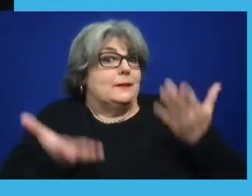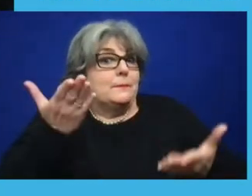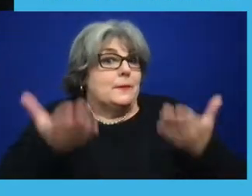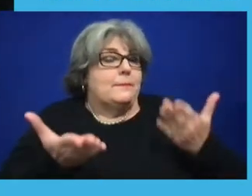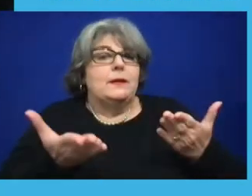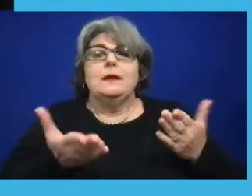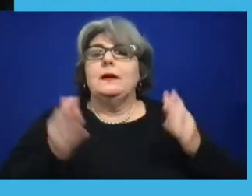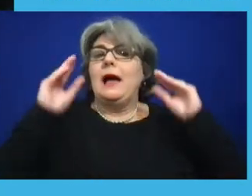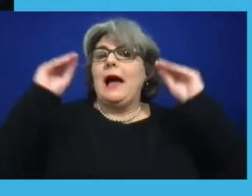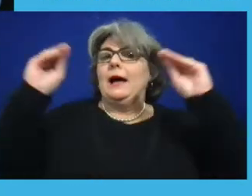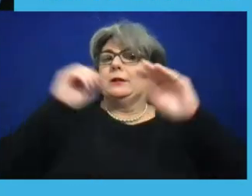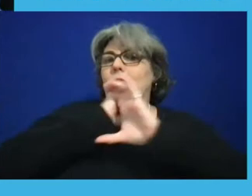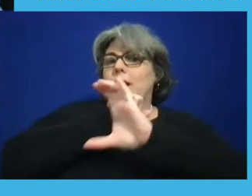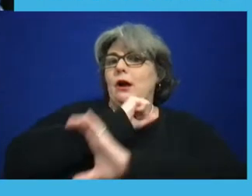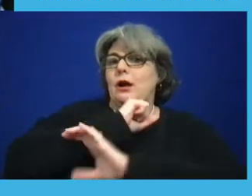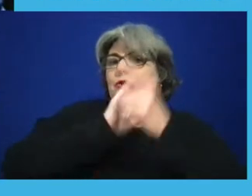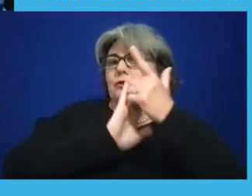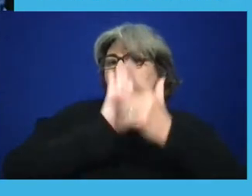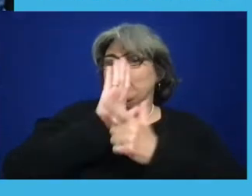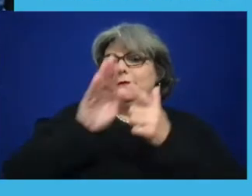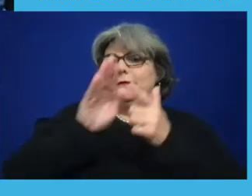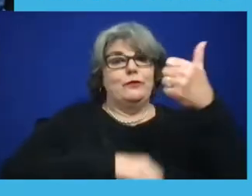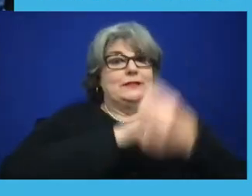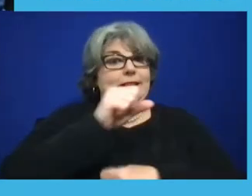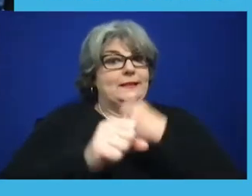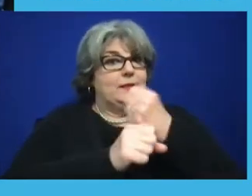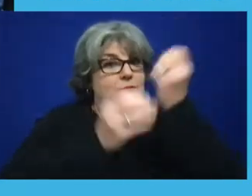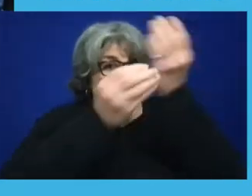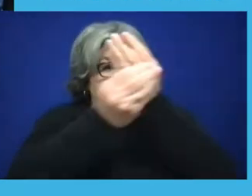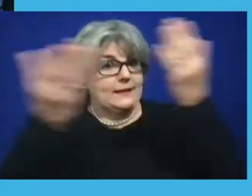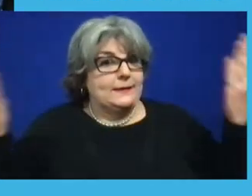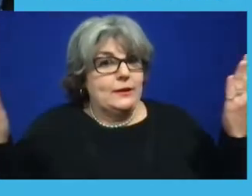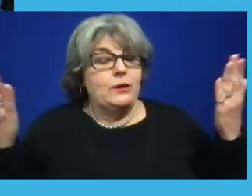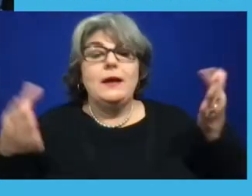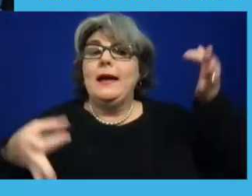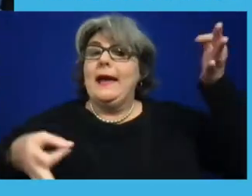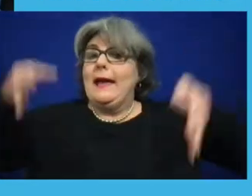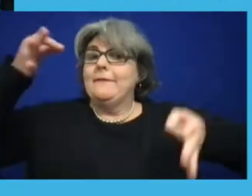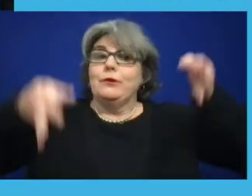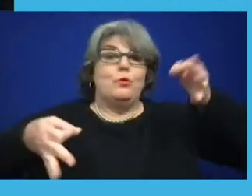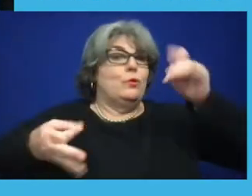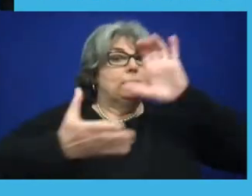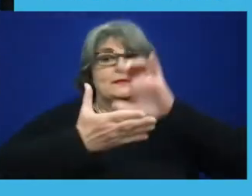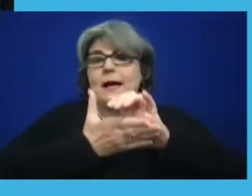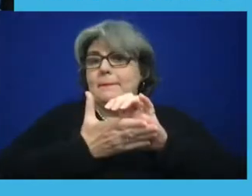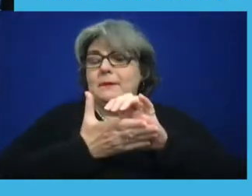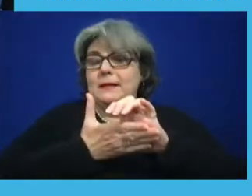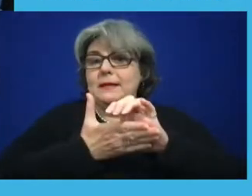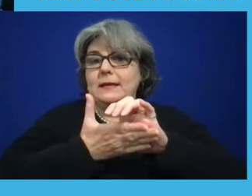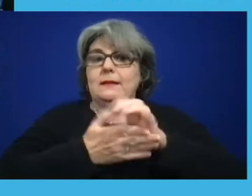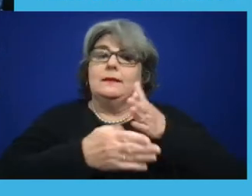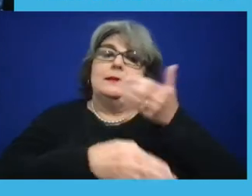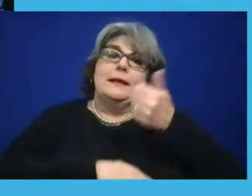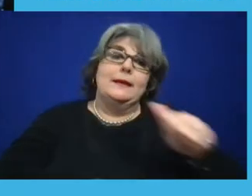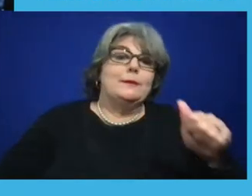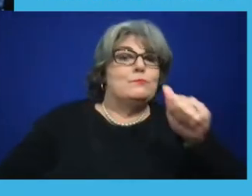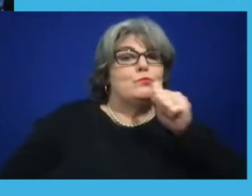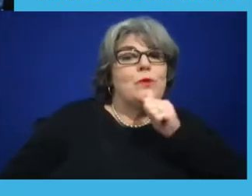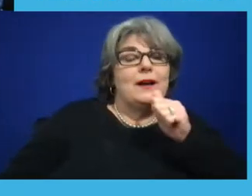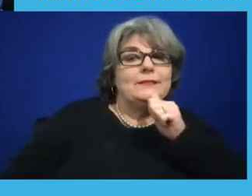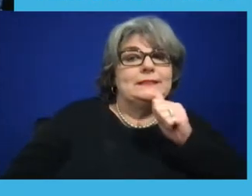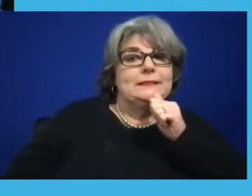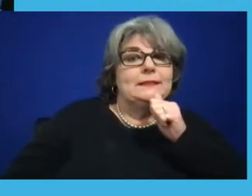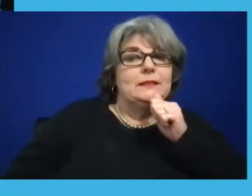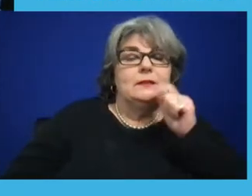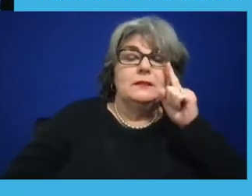to abortion. And that might just be the beginning. I taught constitutional law for over a decade, and I can tell you this. If a court